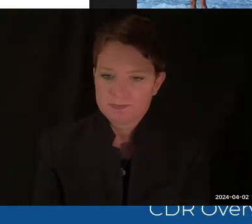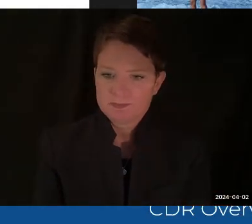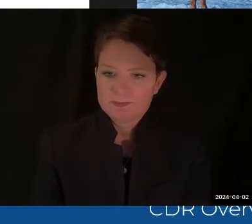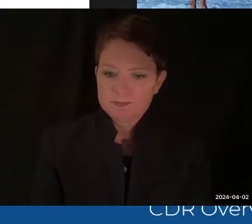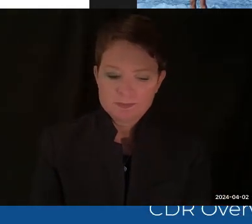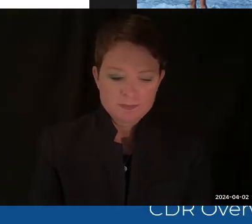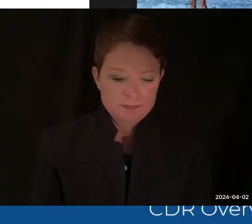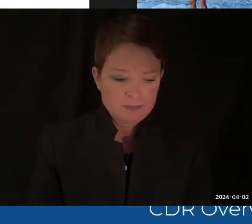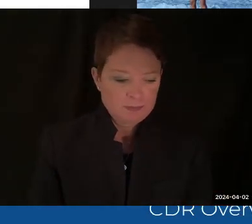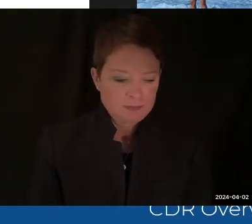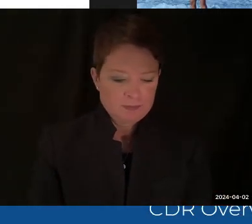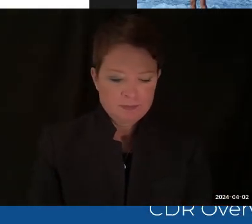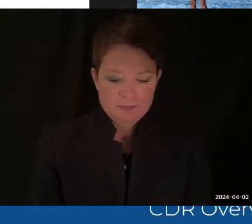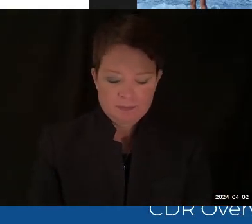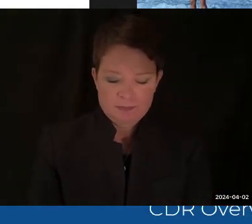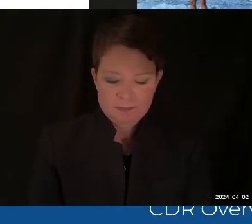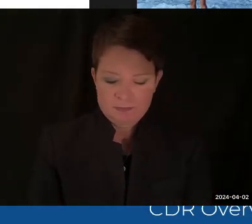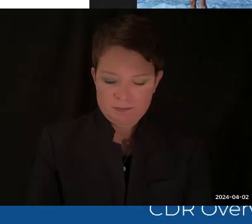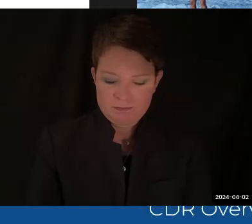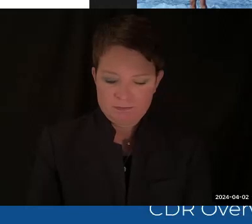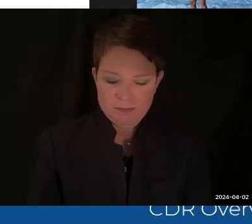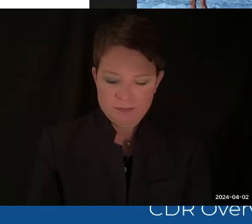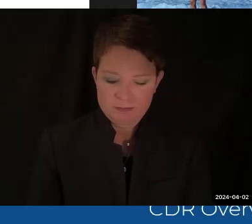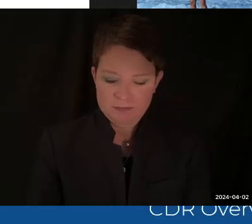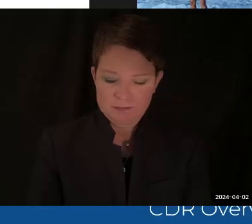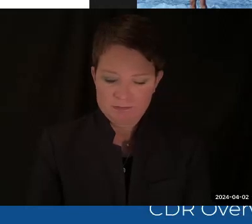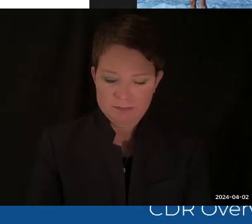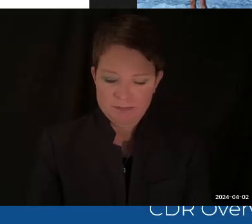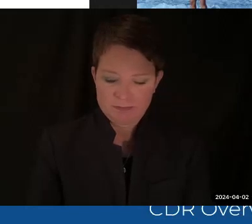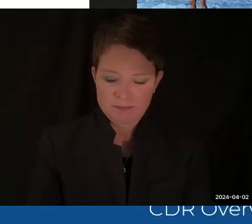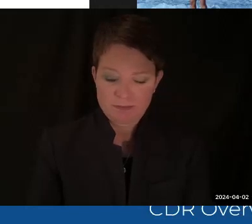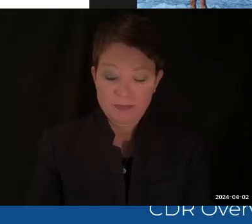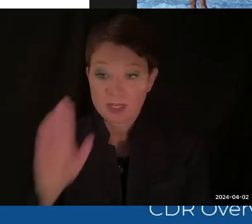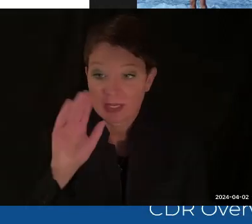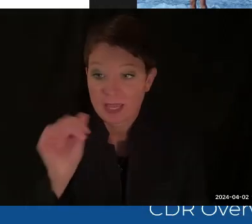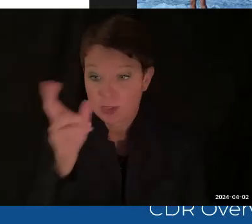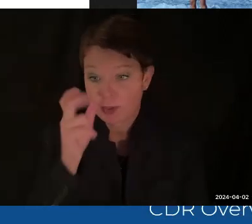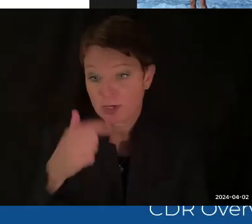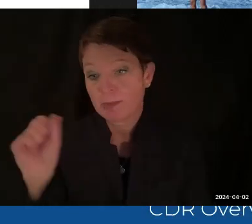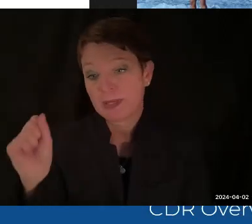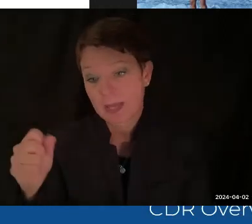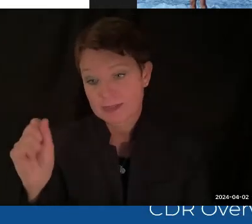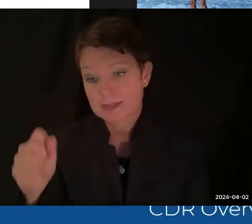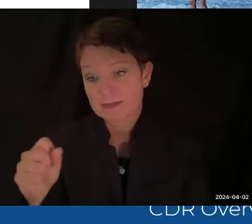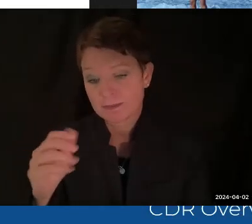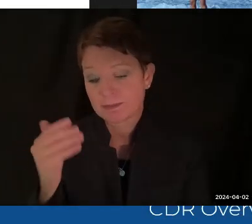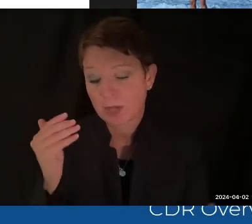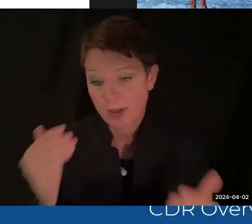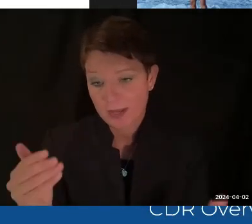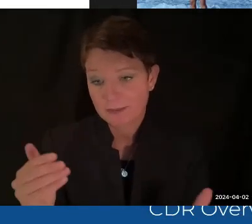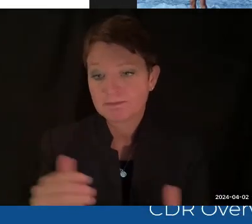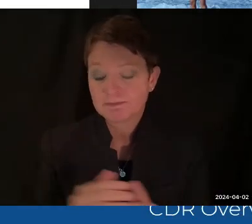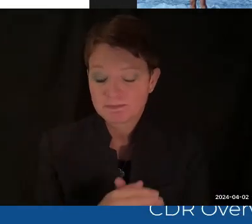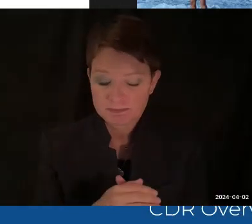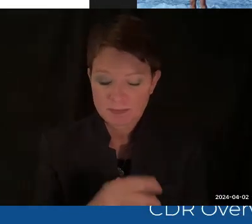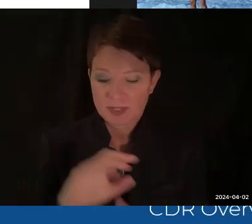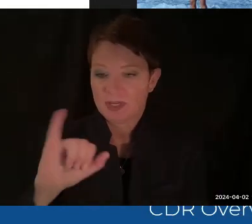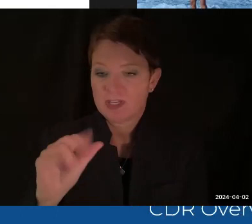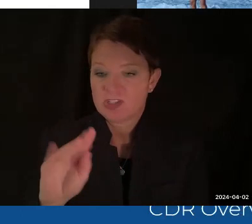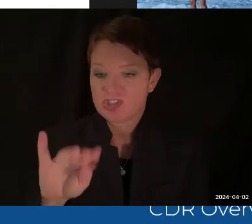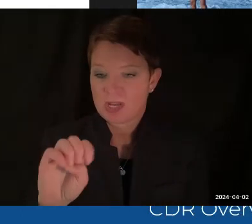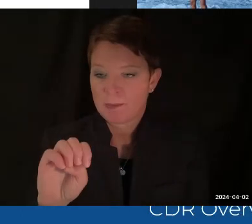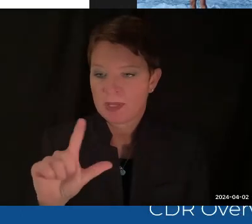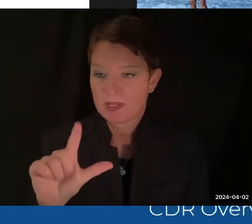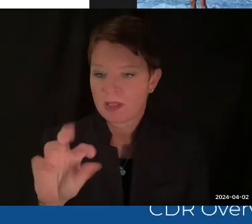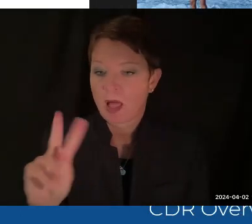Hey folks, can you hear me? Yes, please state your name for the record. My